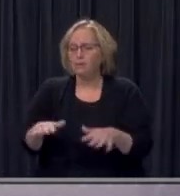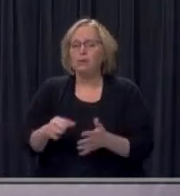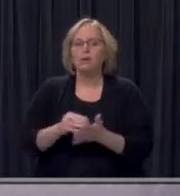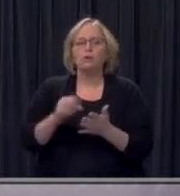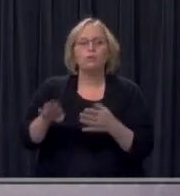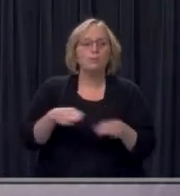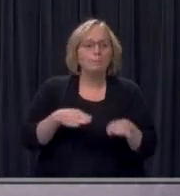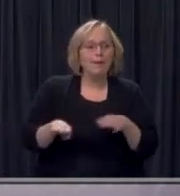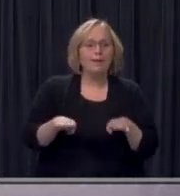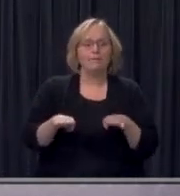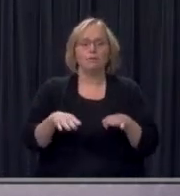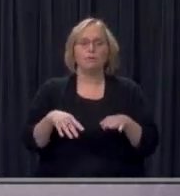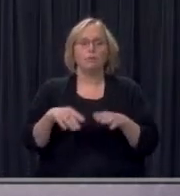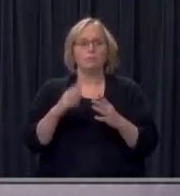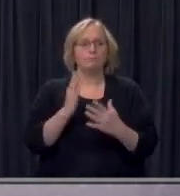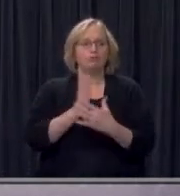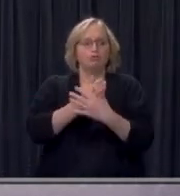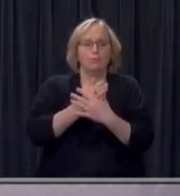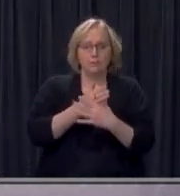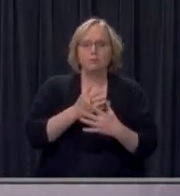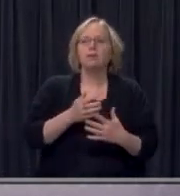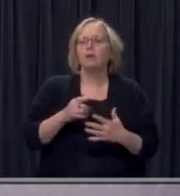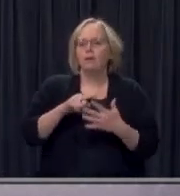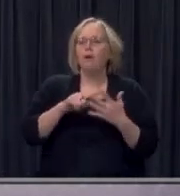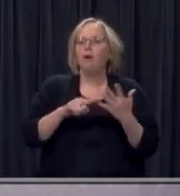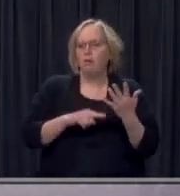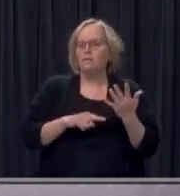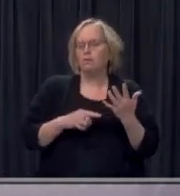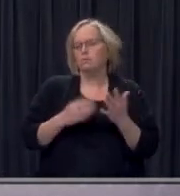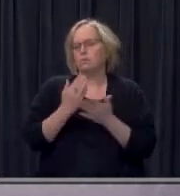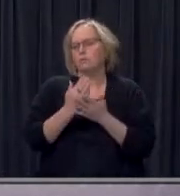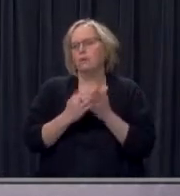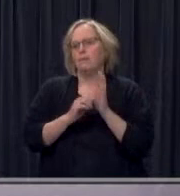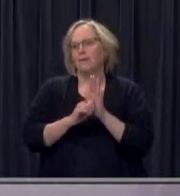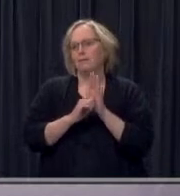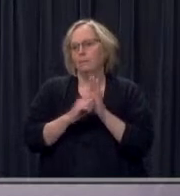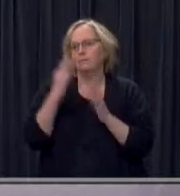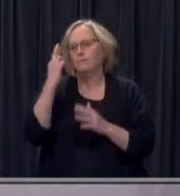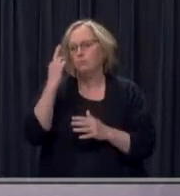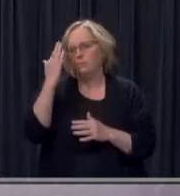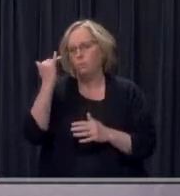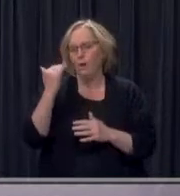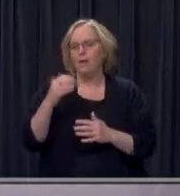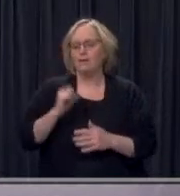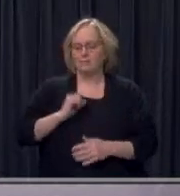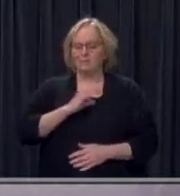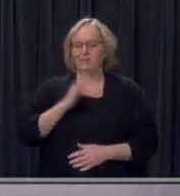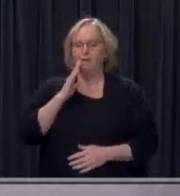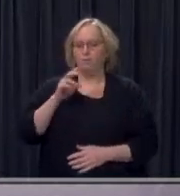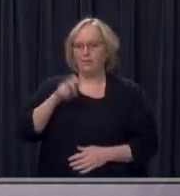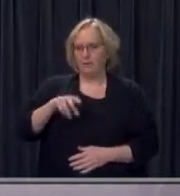student disturbances, all those sorts of things are just a few examples of some of the reasons our staff have been using the product.